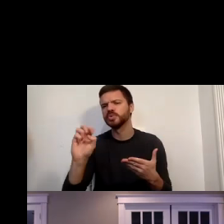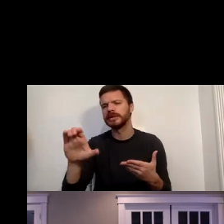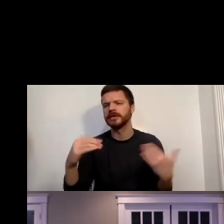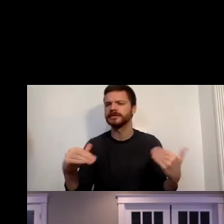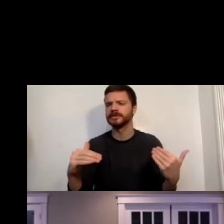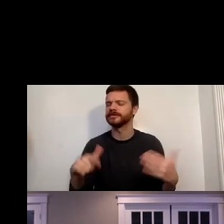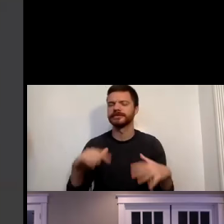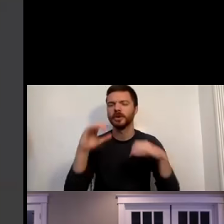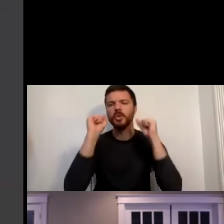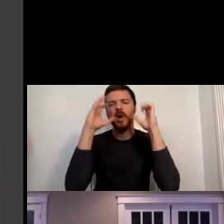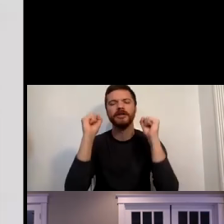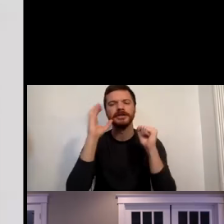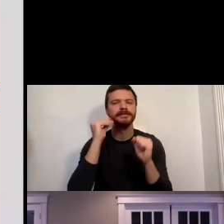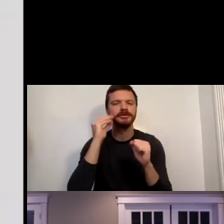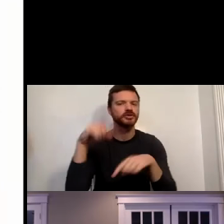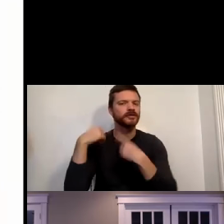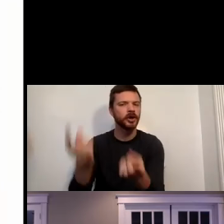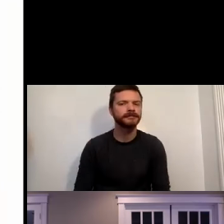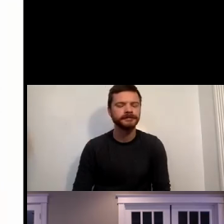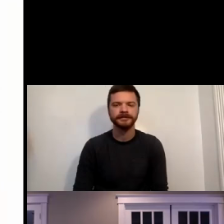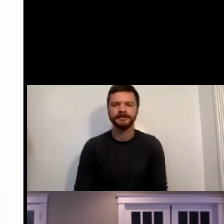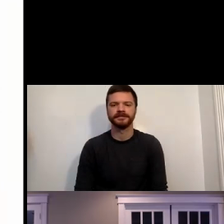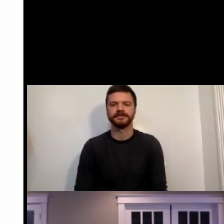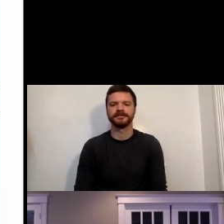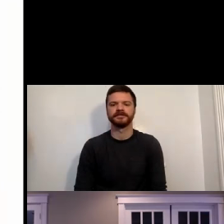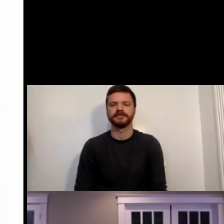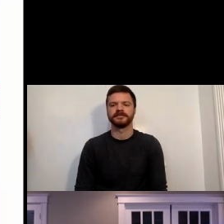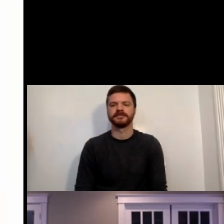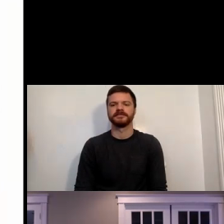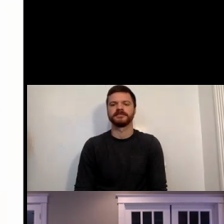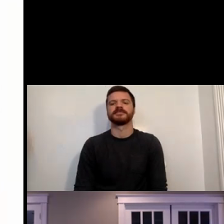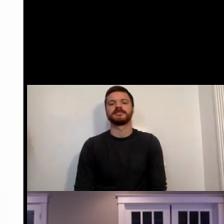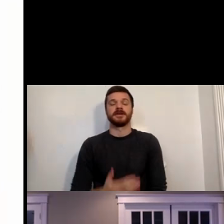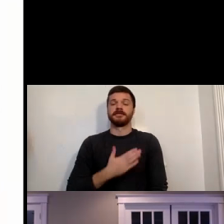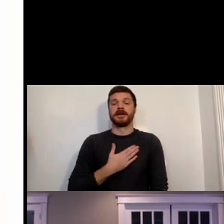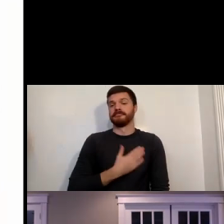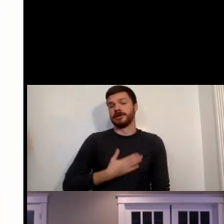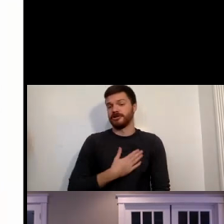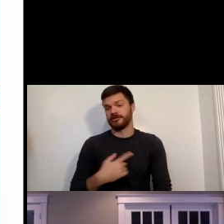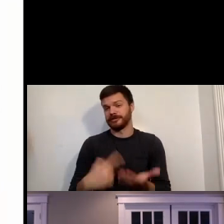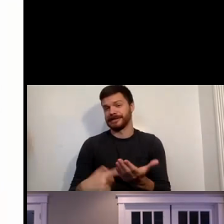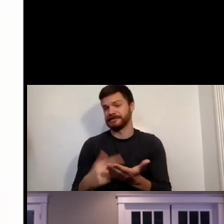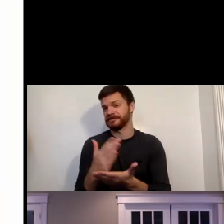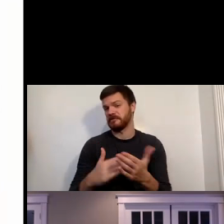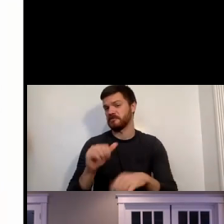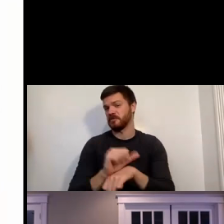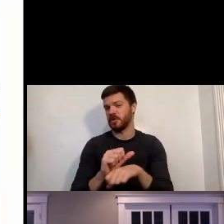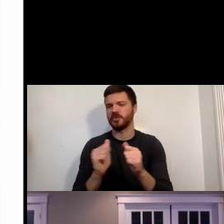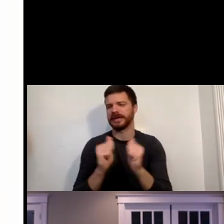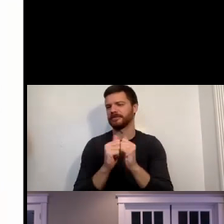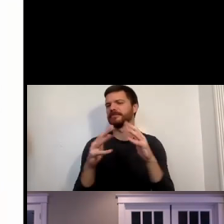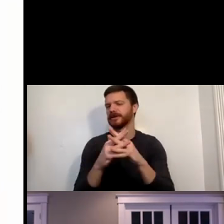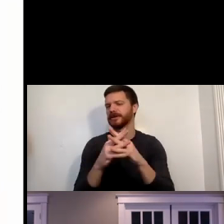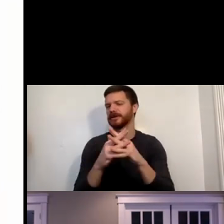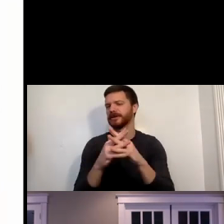a wonderful experience thus far. So it's my pleasure to talk about some of our work related to implementation strategies